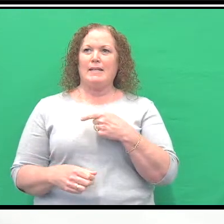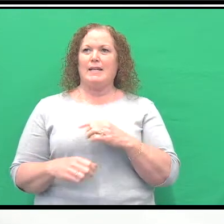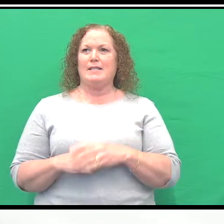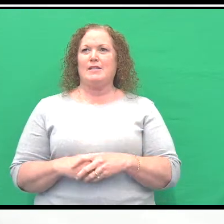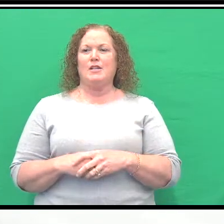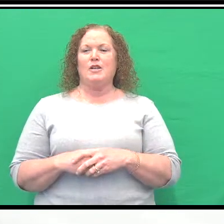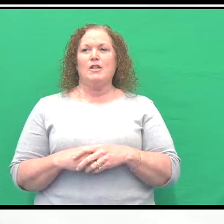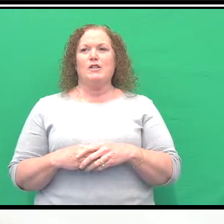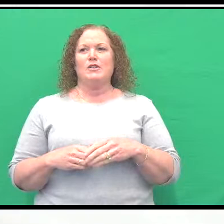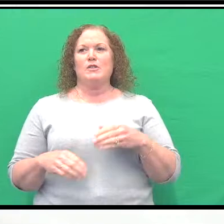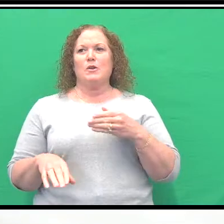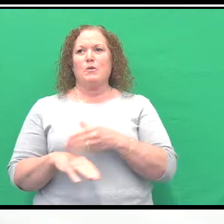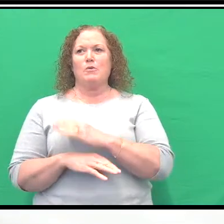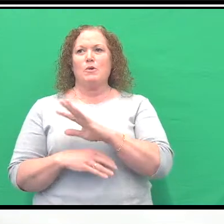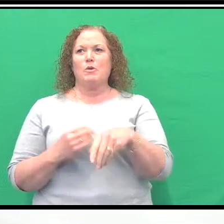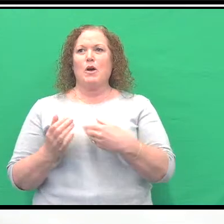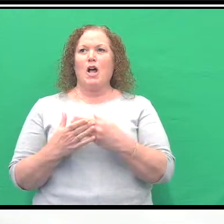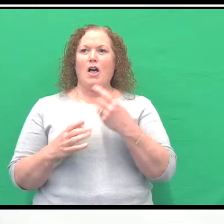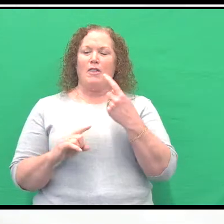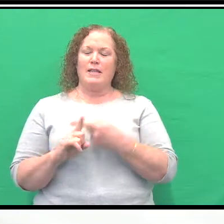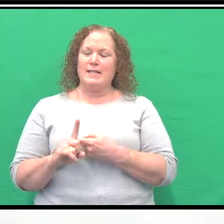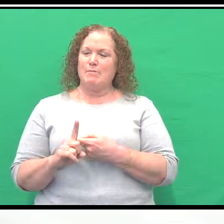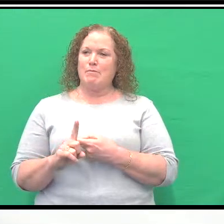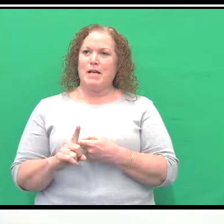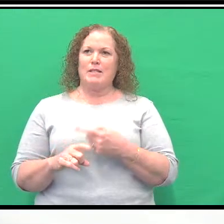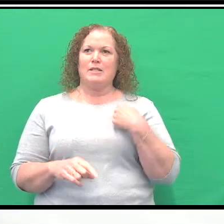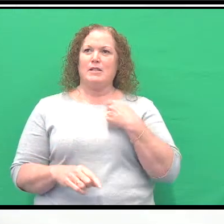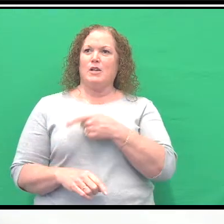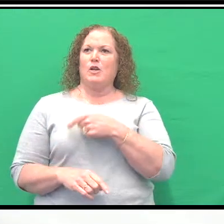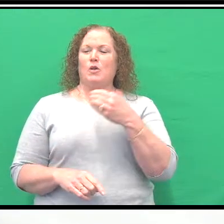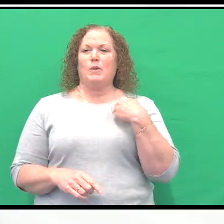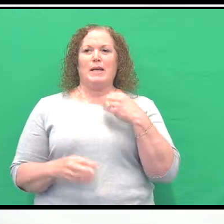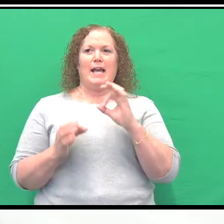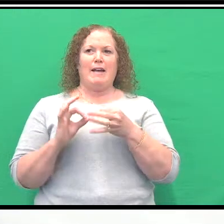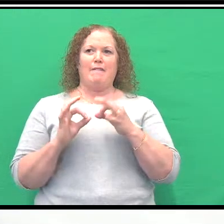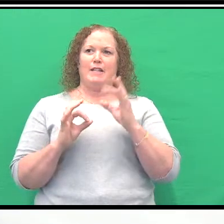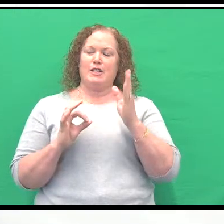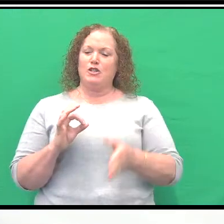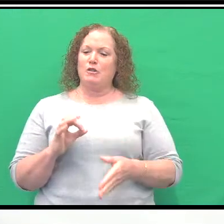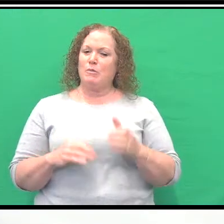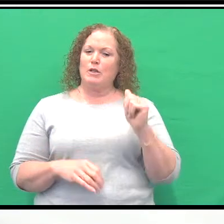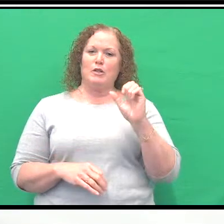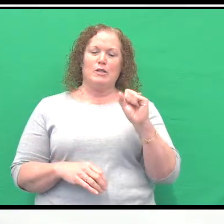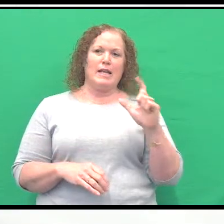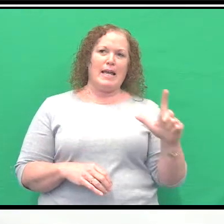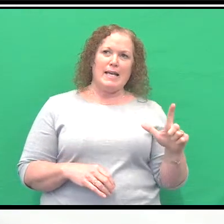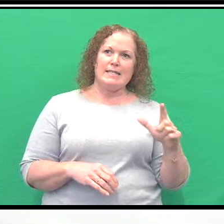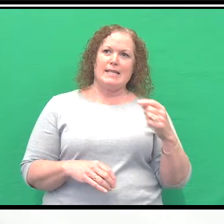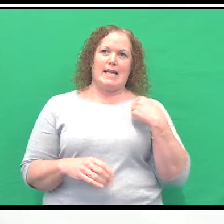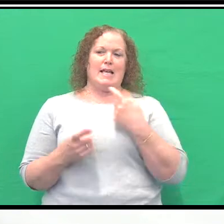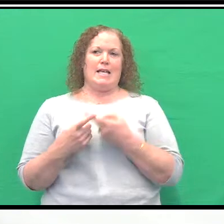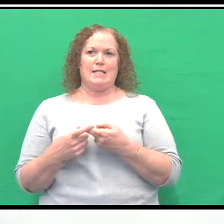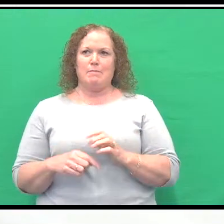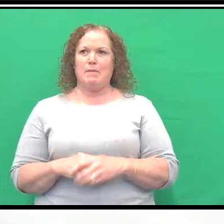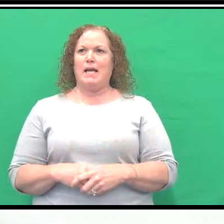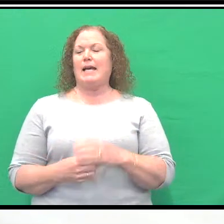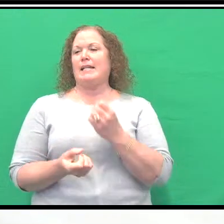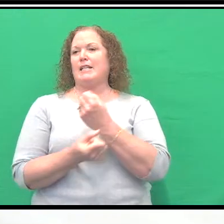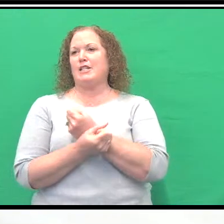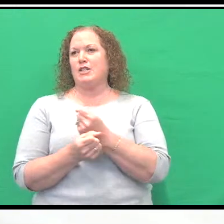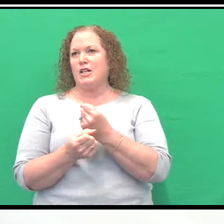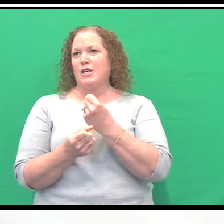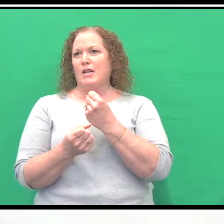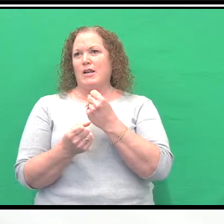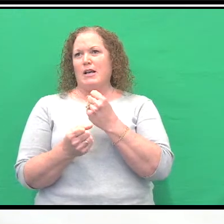times, we've had interpreters, bilingual interpreters, ASL, security support, behind the